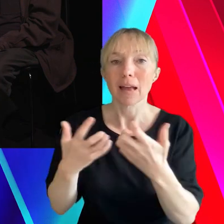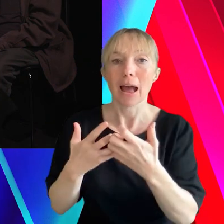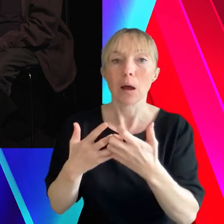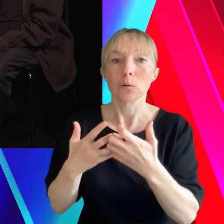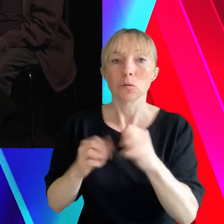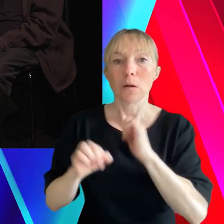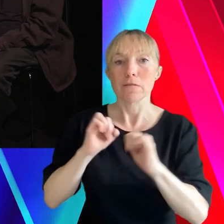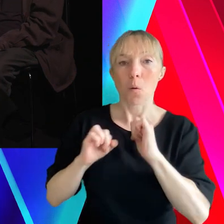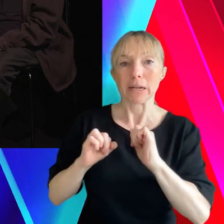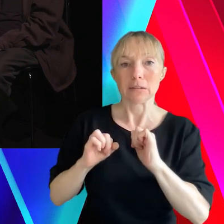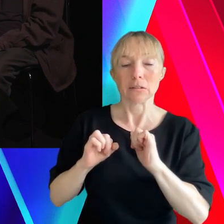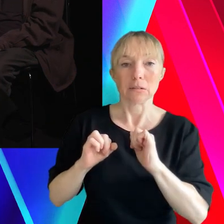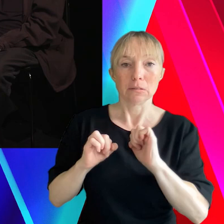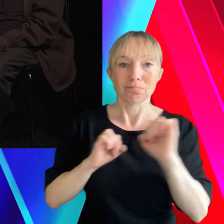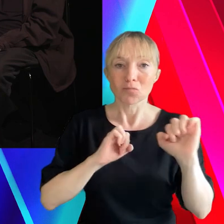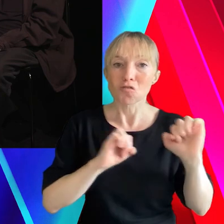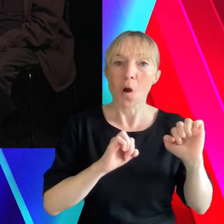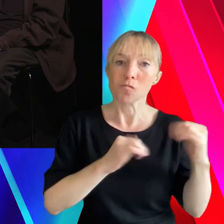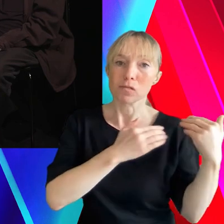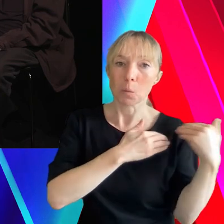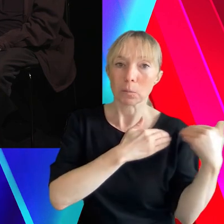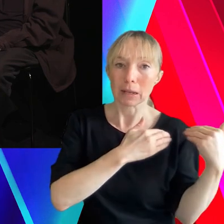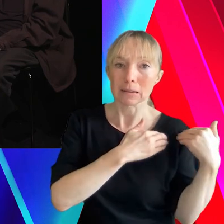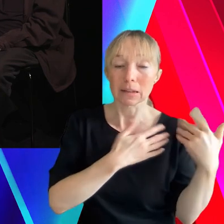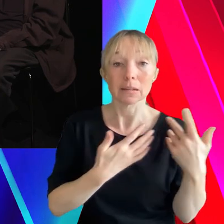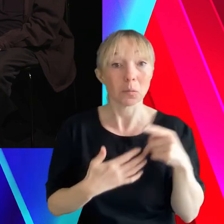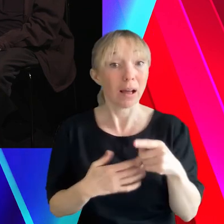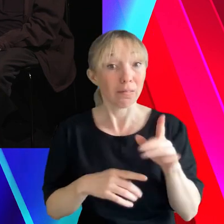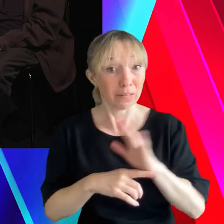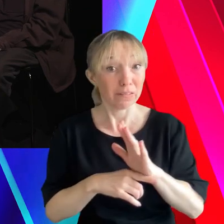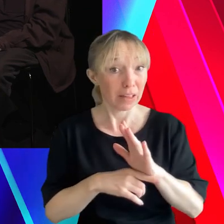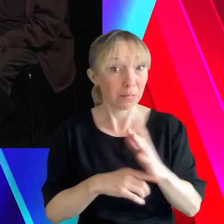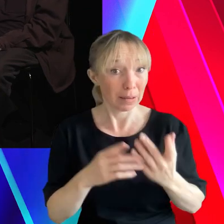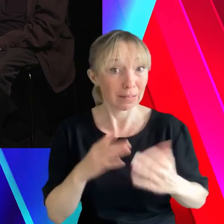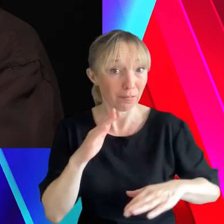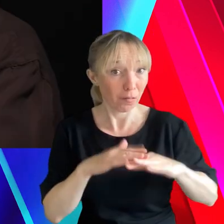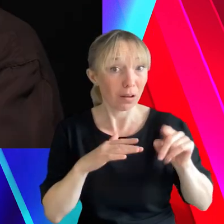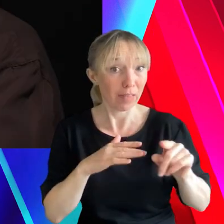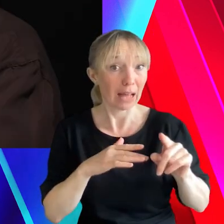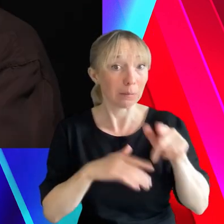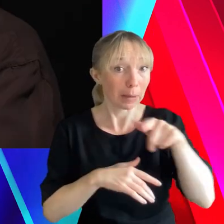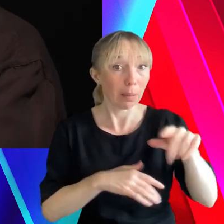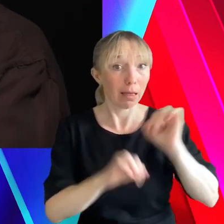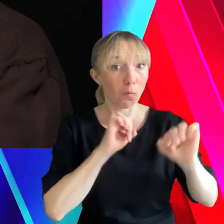individual responsibilities. Which the film is full of. That's going on all the time in the film, isn't it?